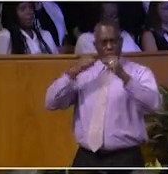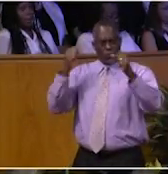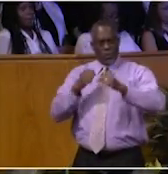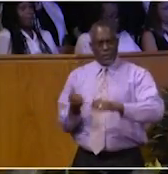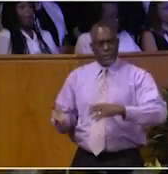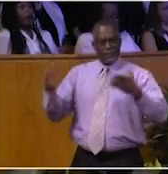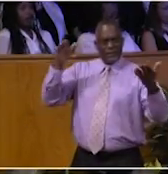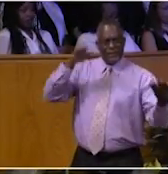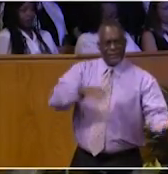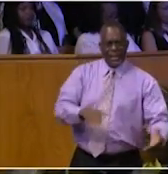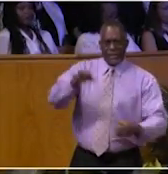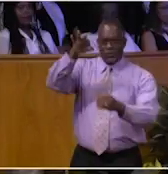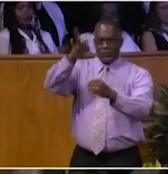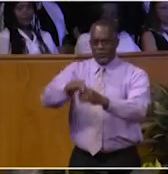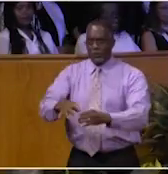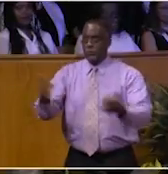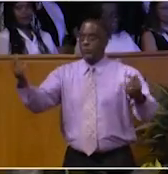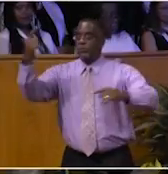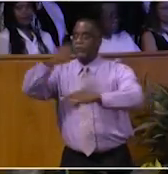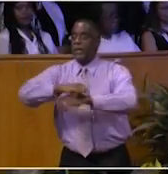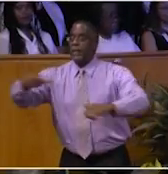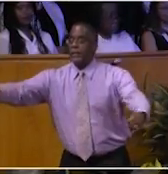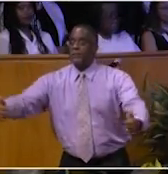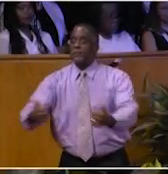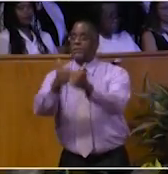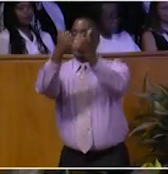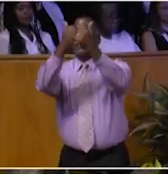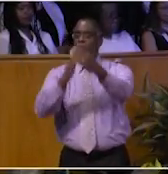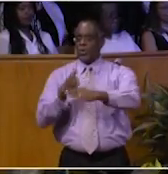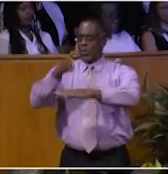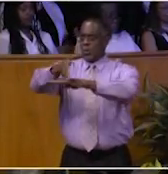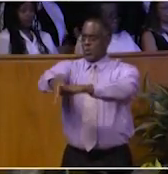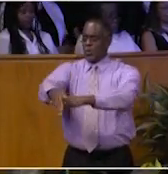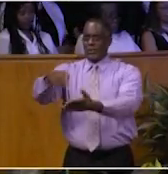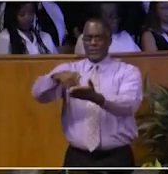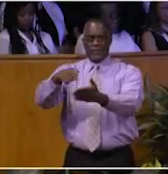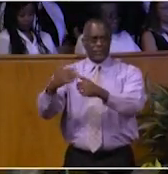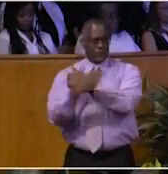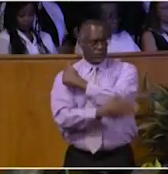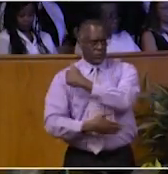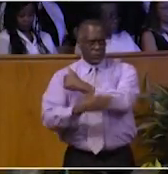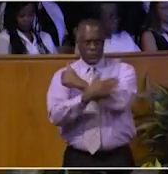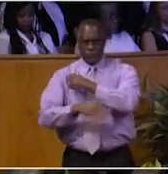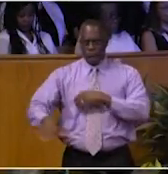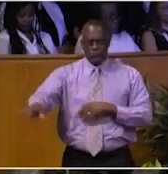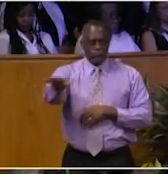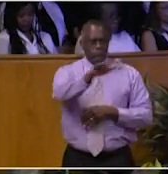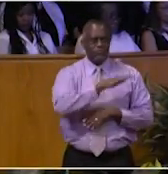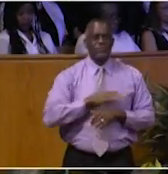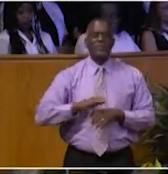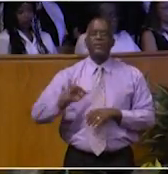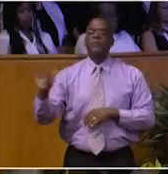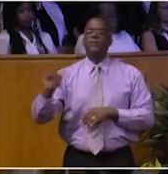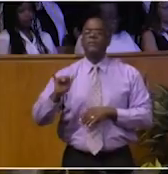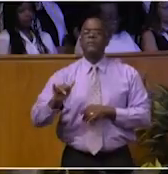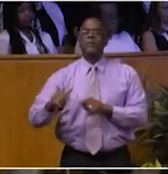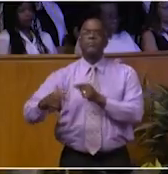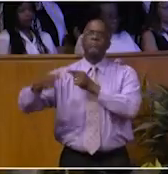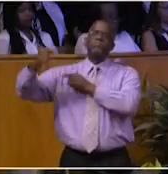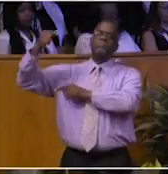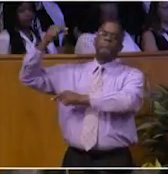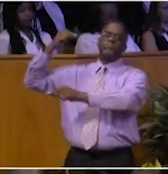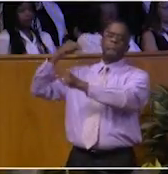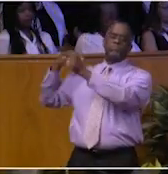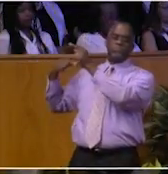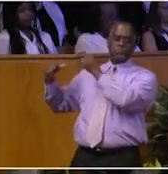being challenged all across this land. Just like the generation that Joshua